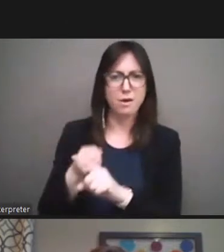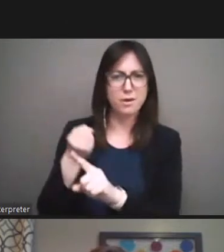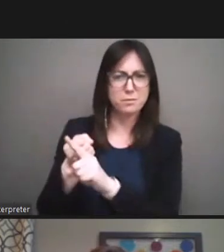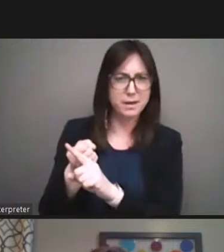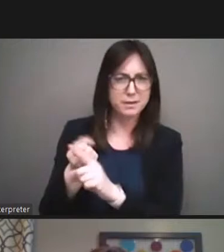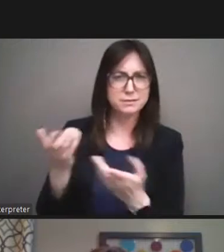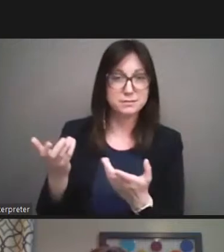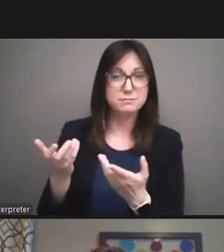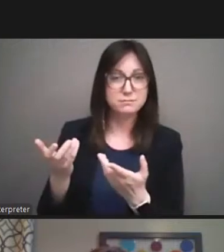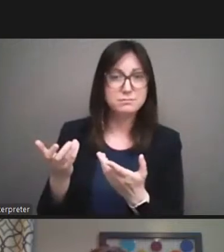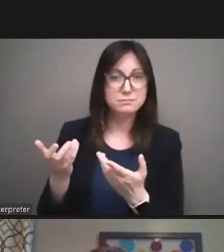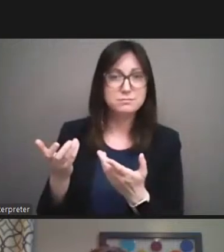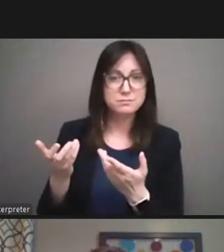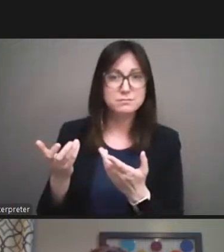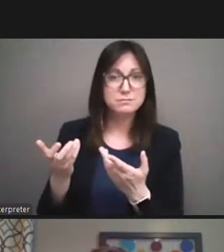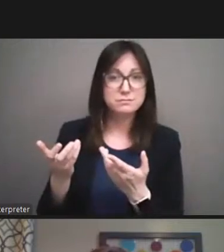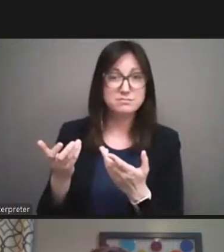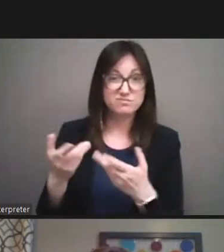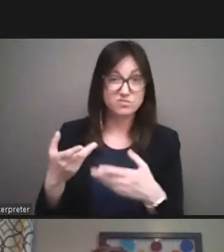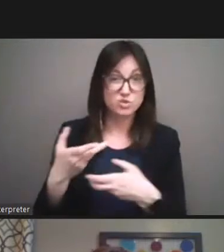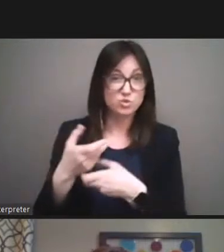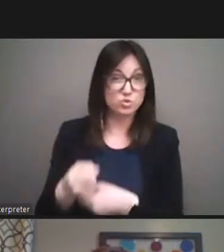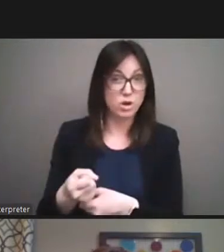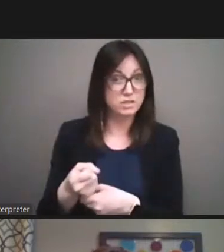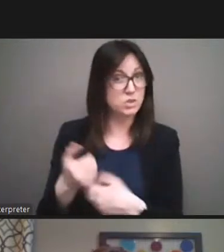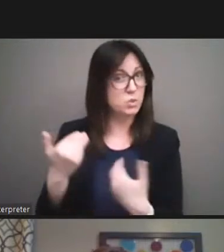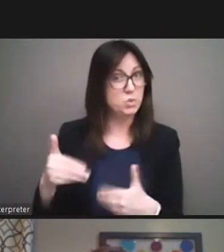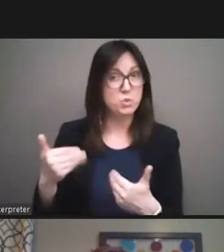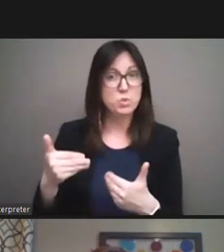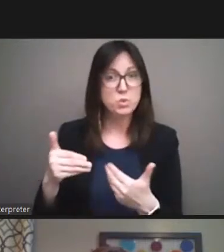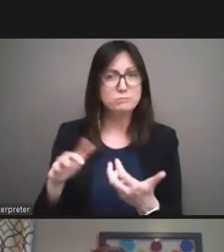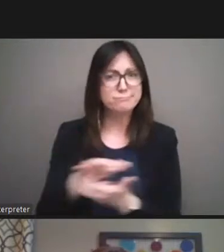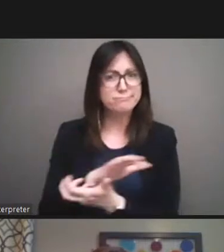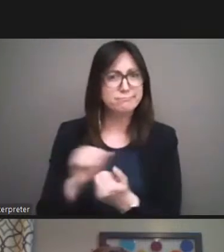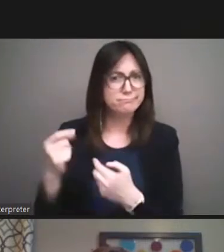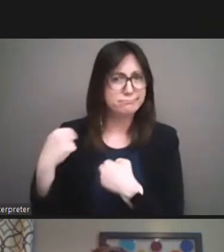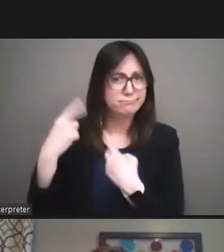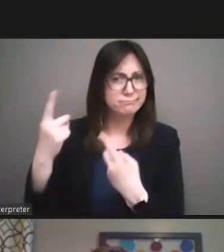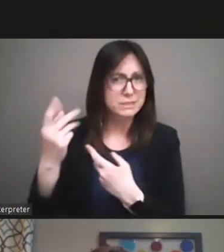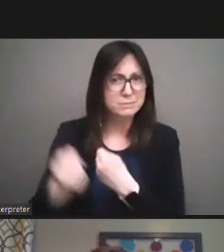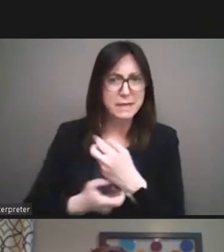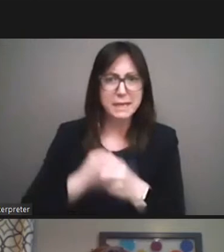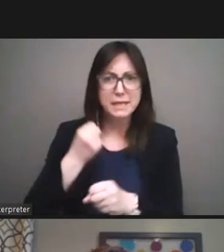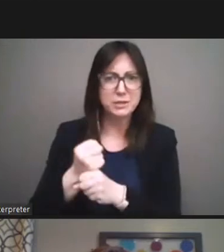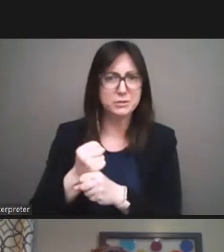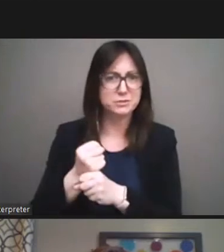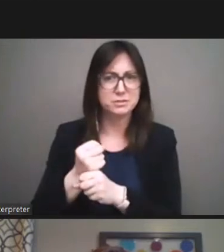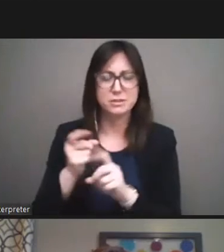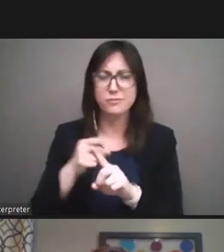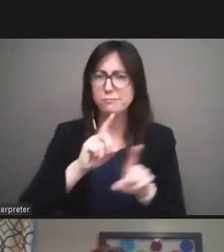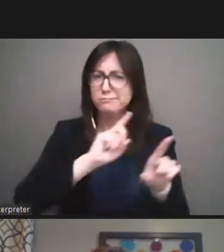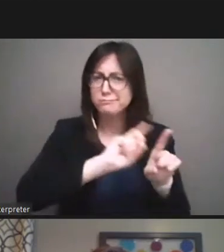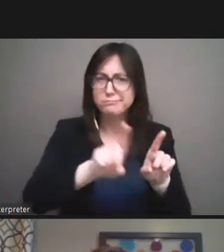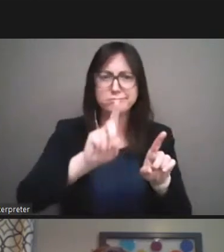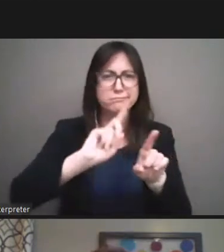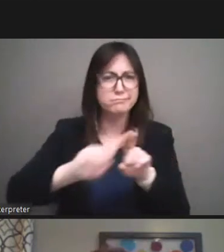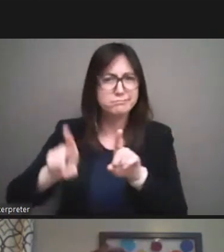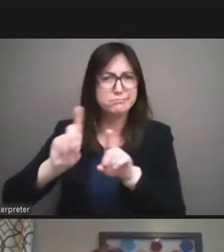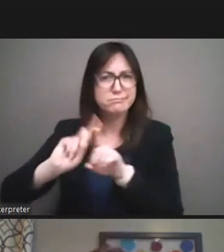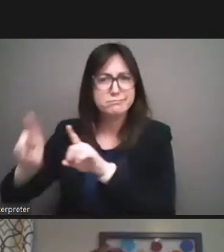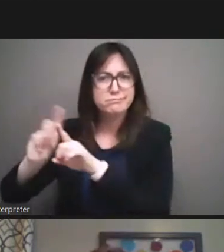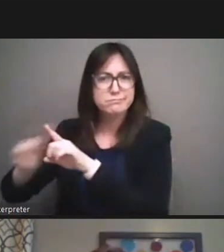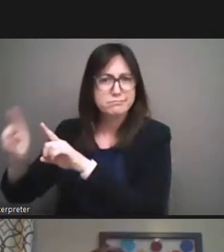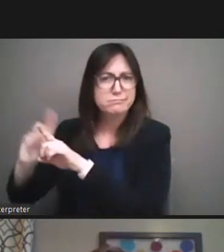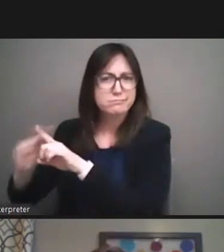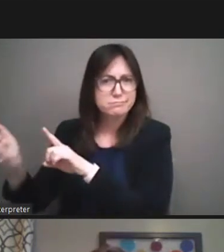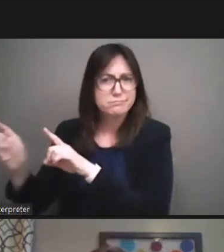declining trust across the board for many years in our institutions and our